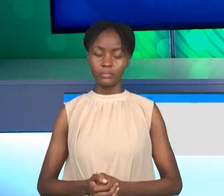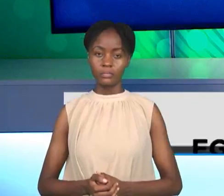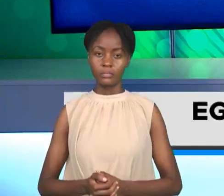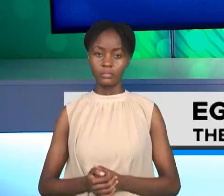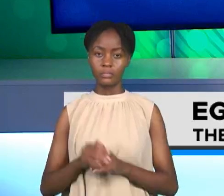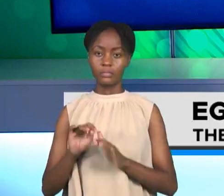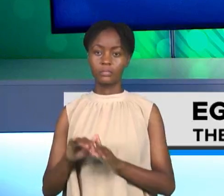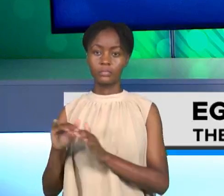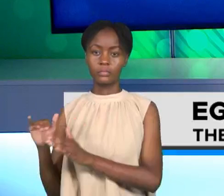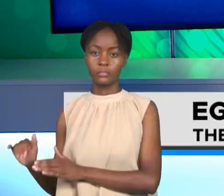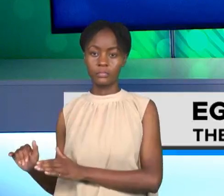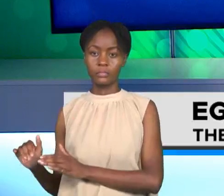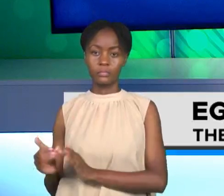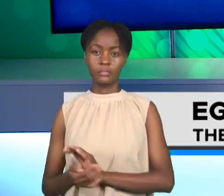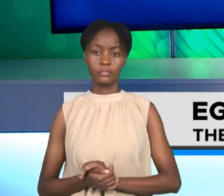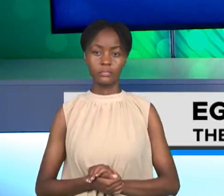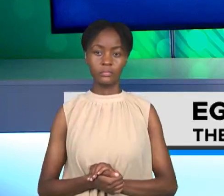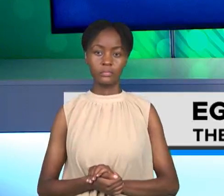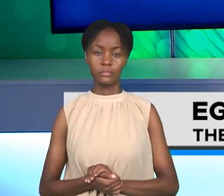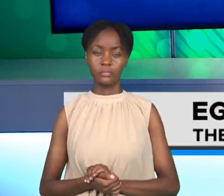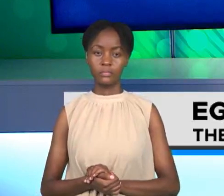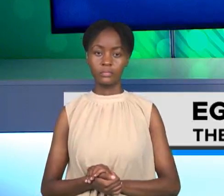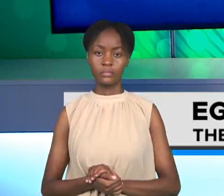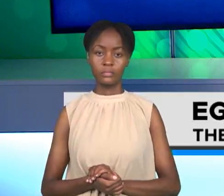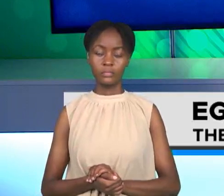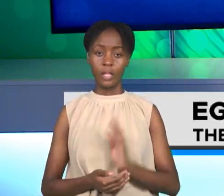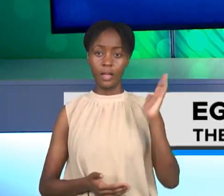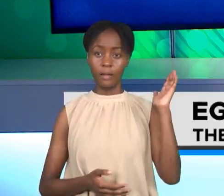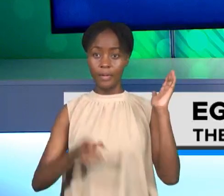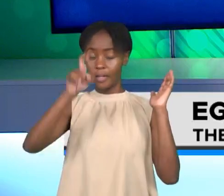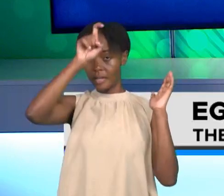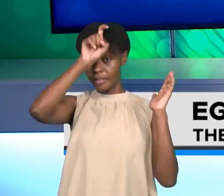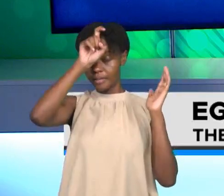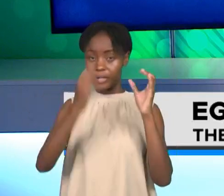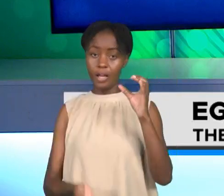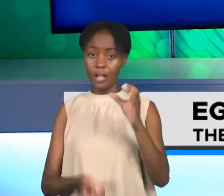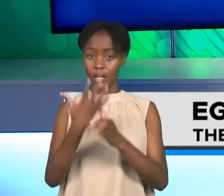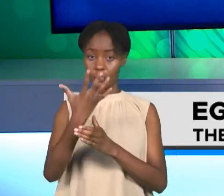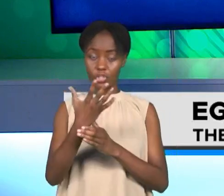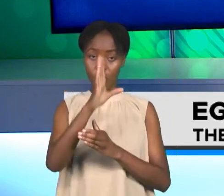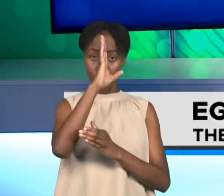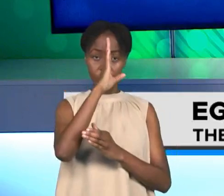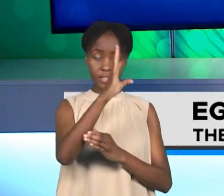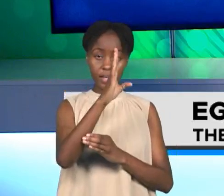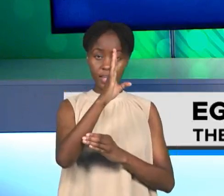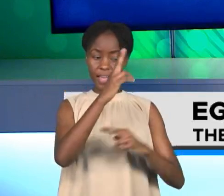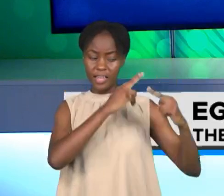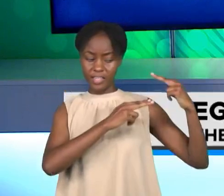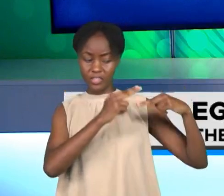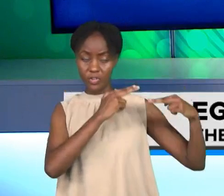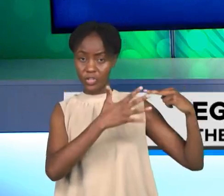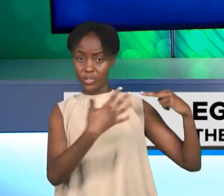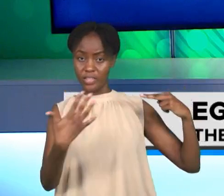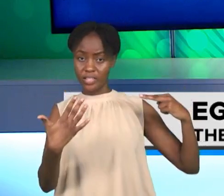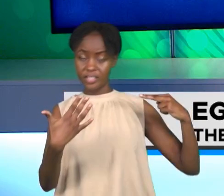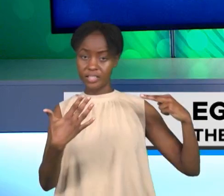from the southern part of the continent to the northern side of it is that Egypt unveiled Sunday ancient treasures found at the